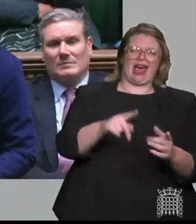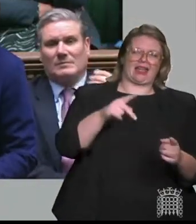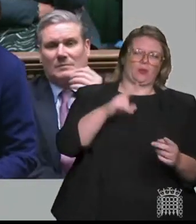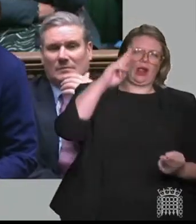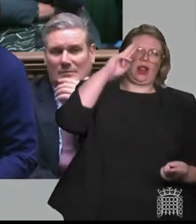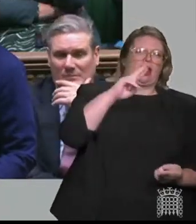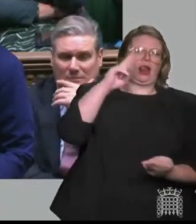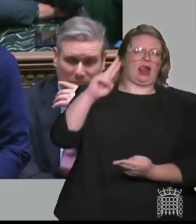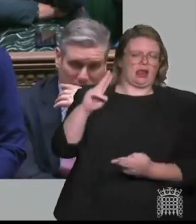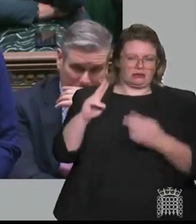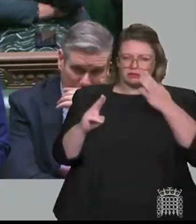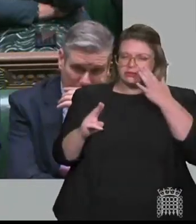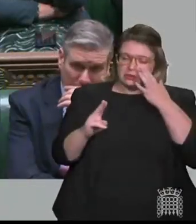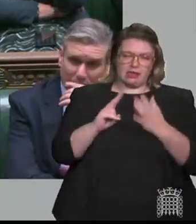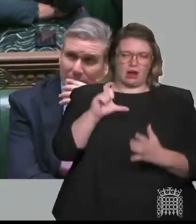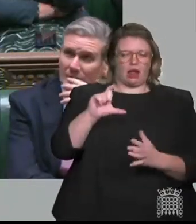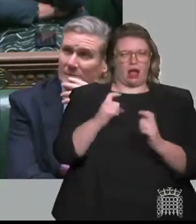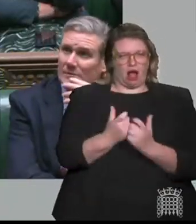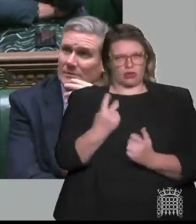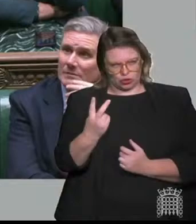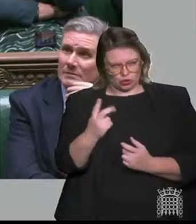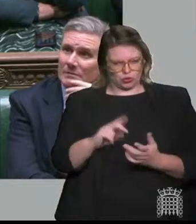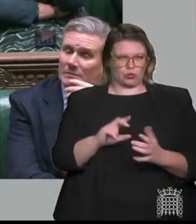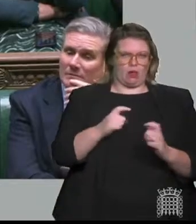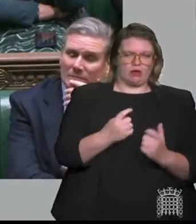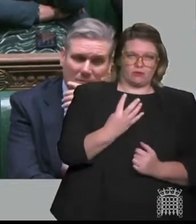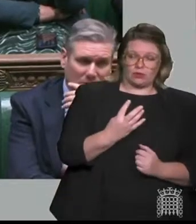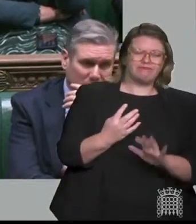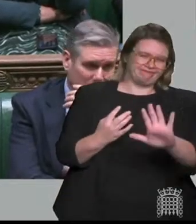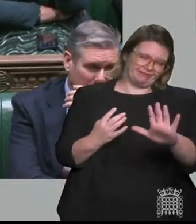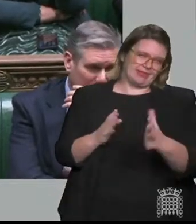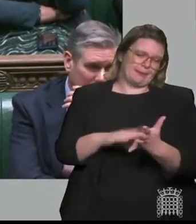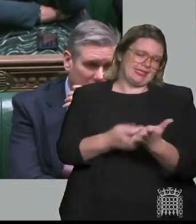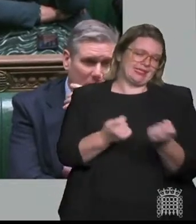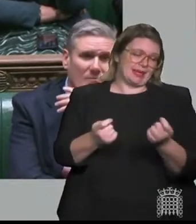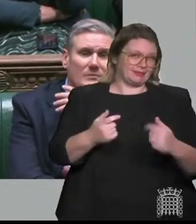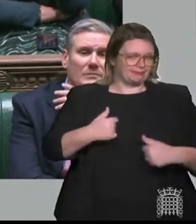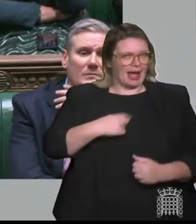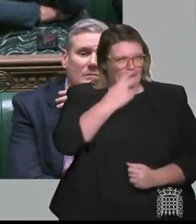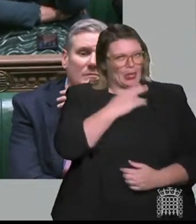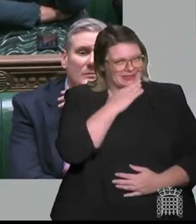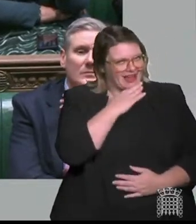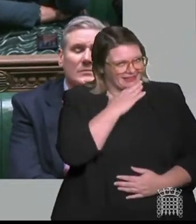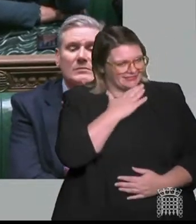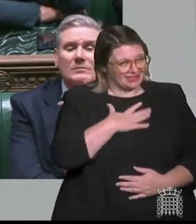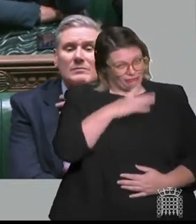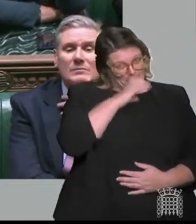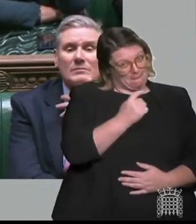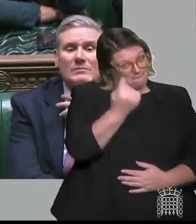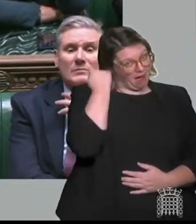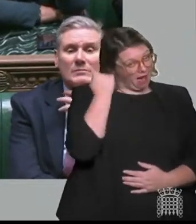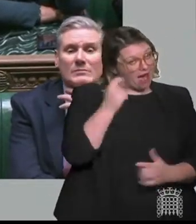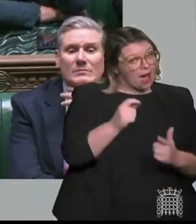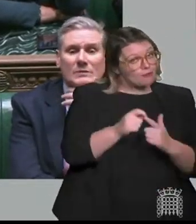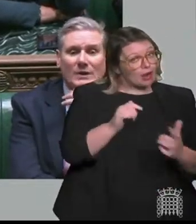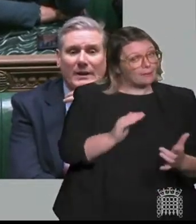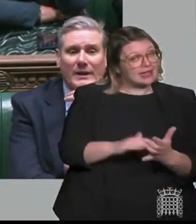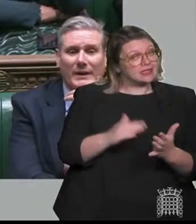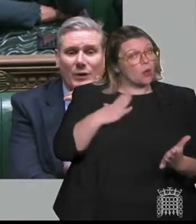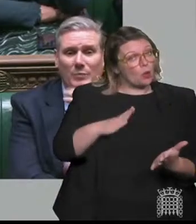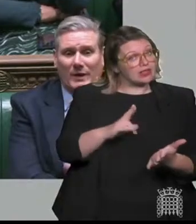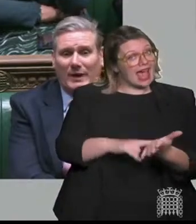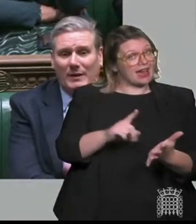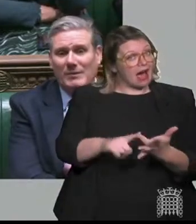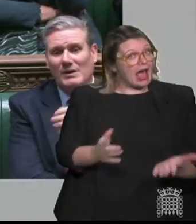insurance. Now, Mr. Speaker, I'm old enough to remember when the Prime Minister wanted to put up national